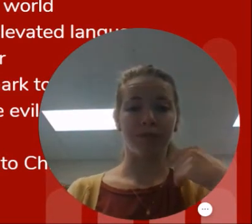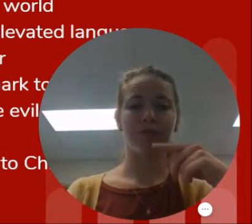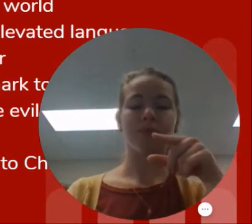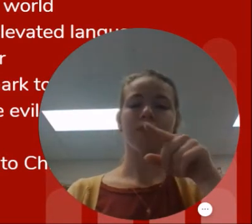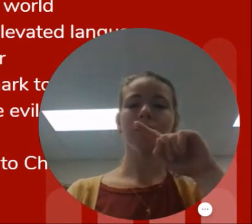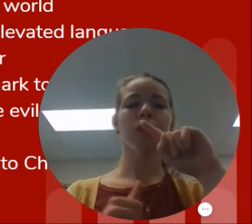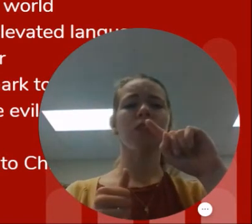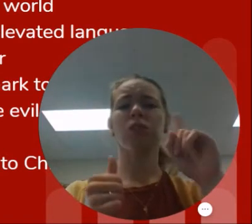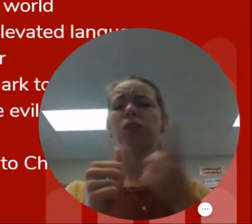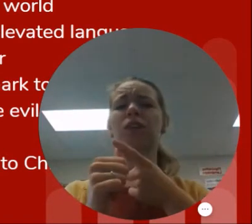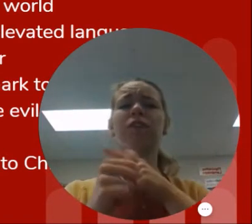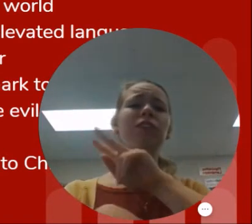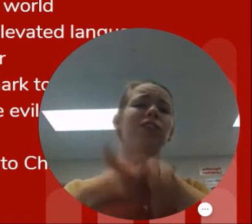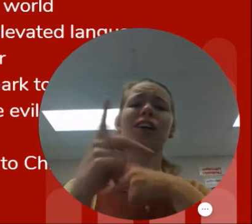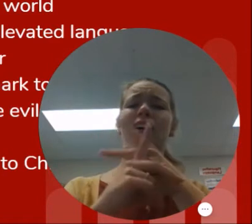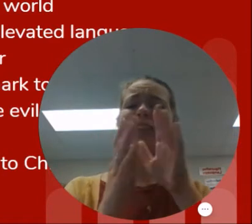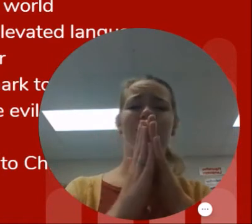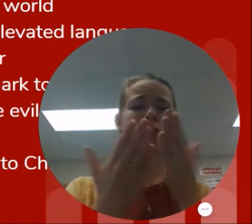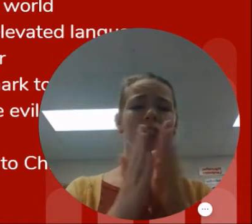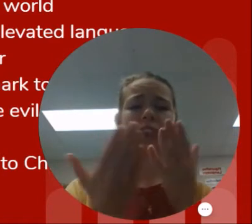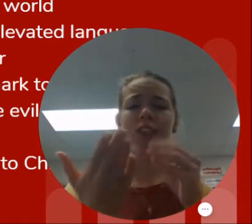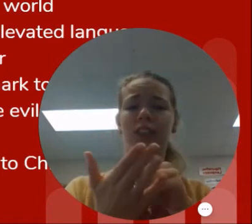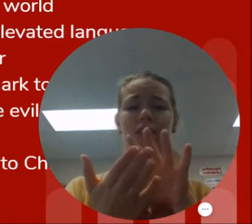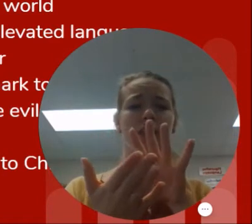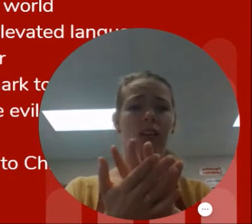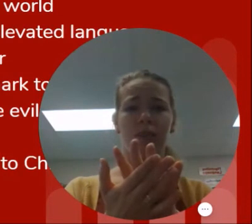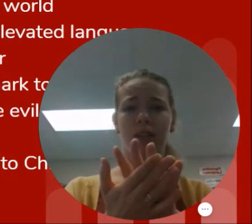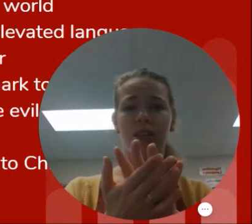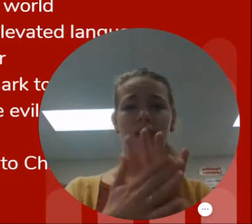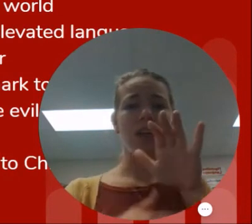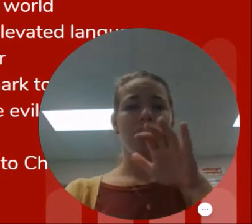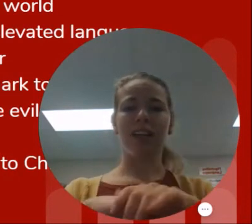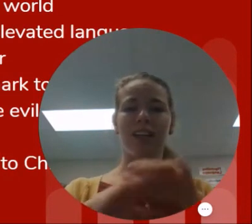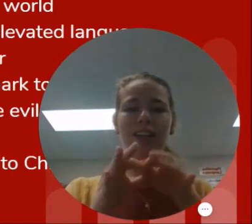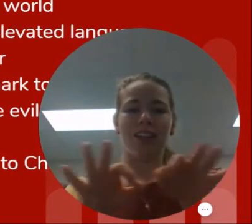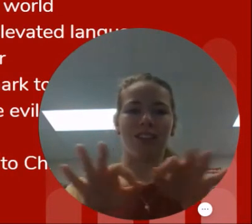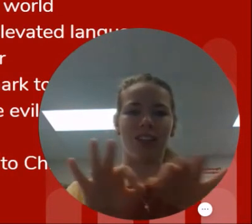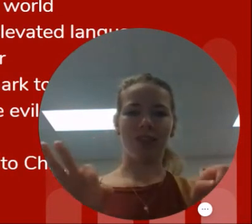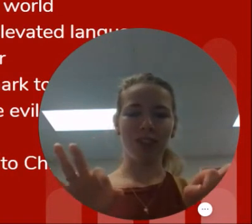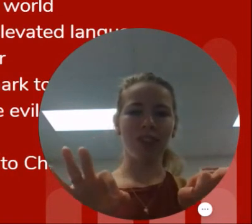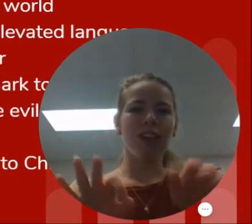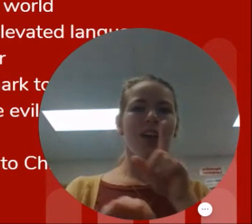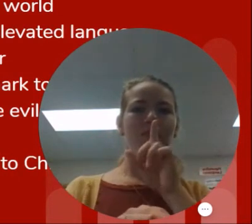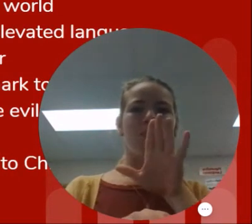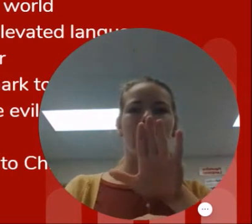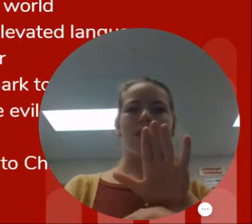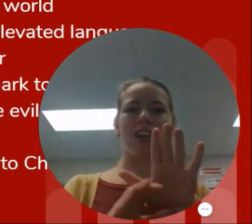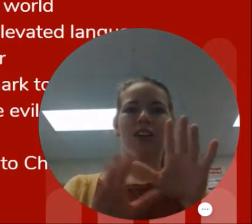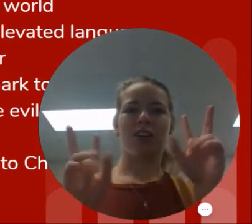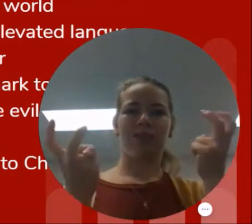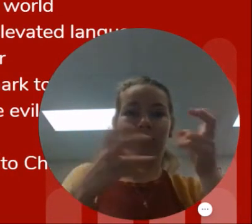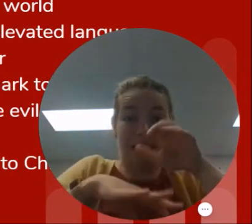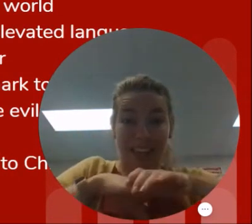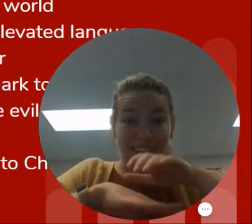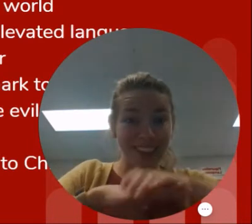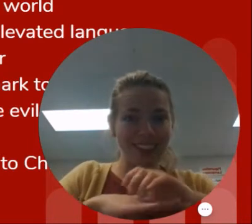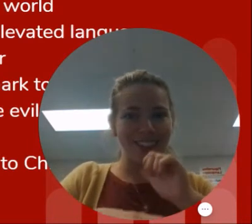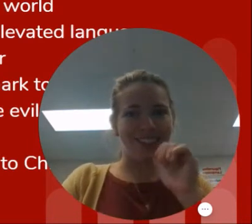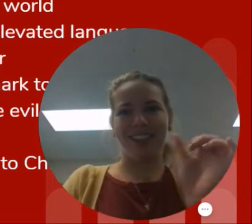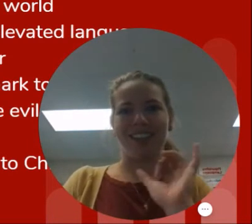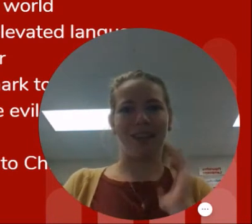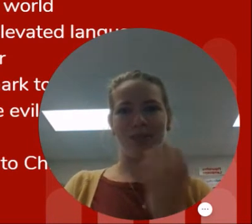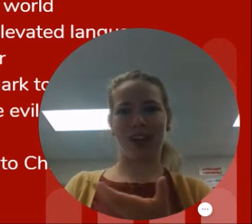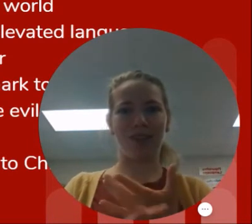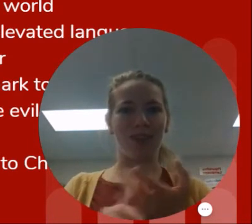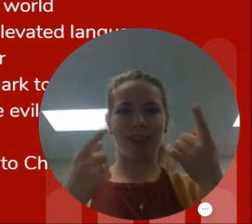before. This is one of the first kinds of literature that is documented in the English language, and really their English